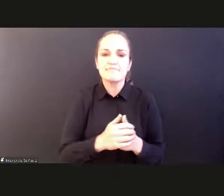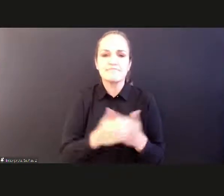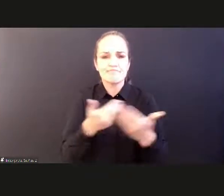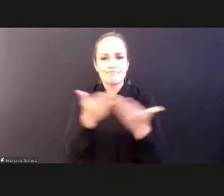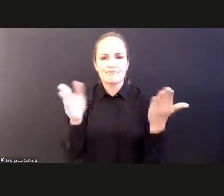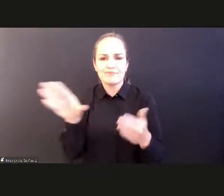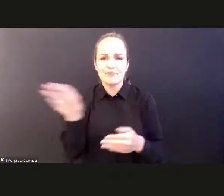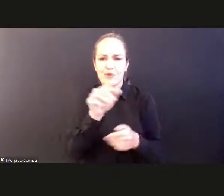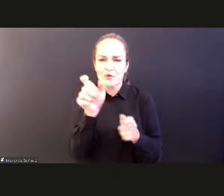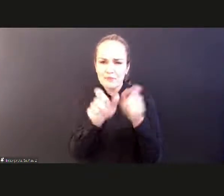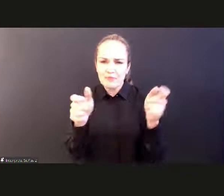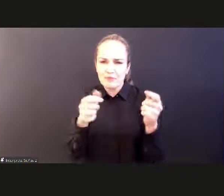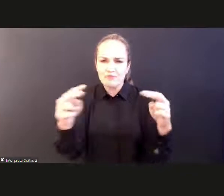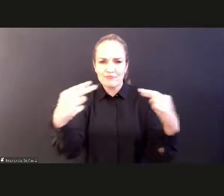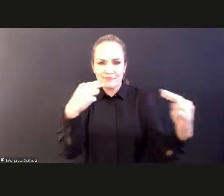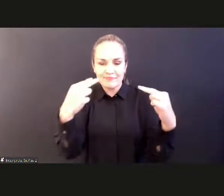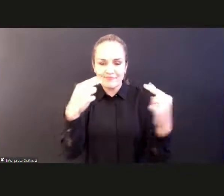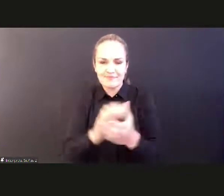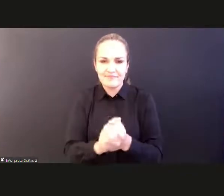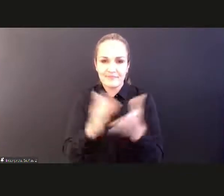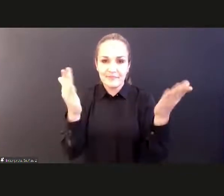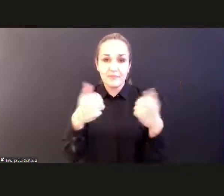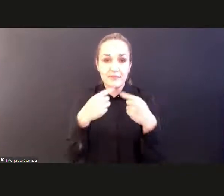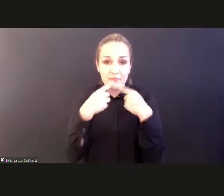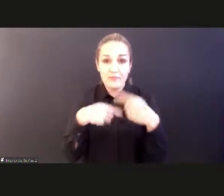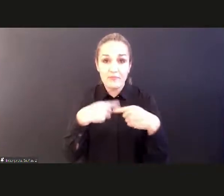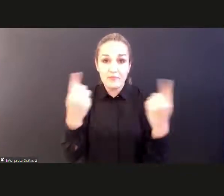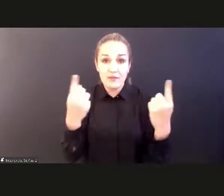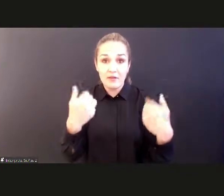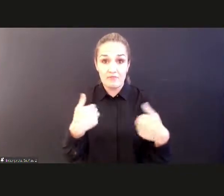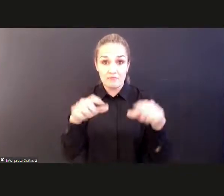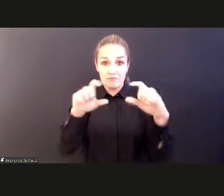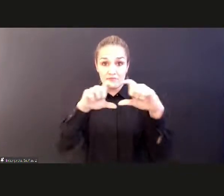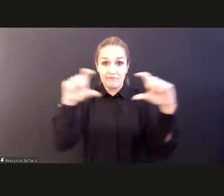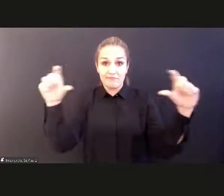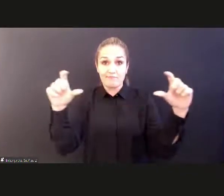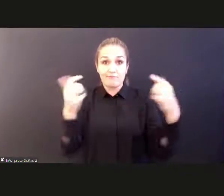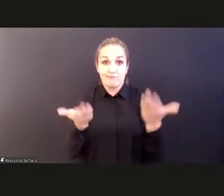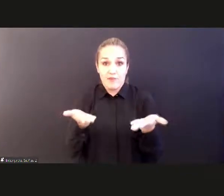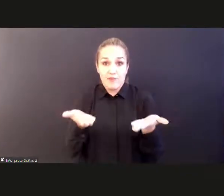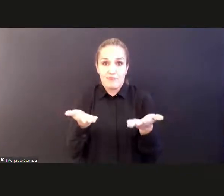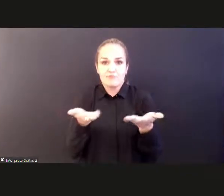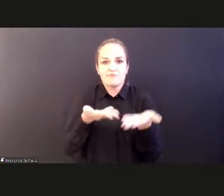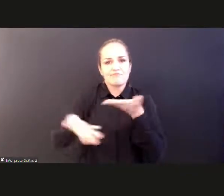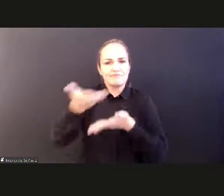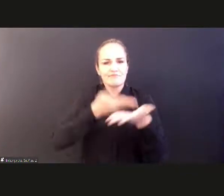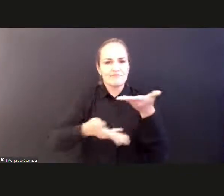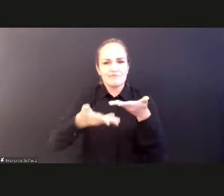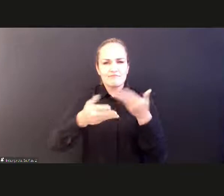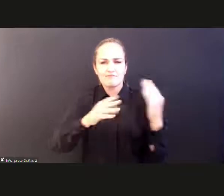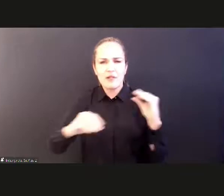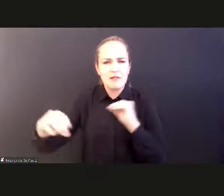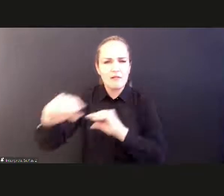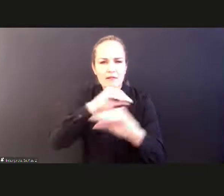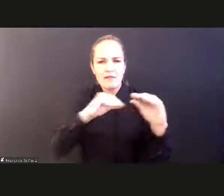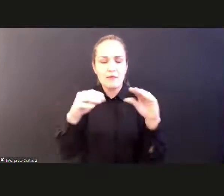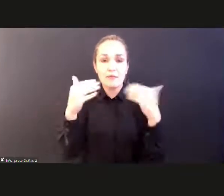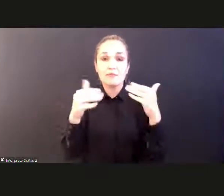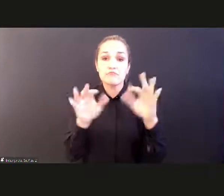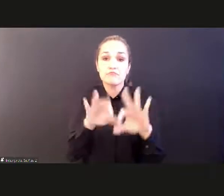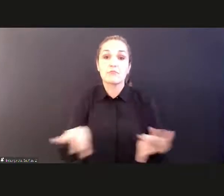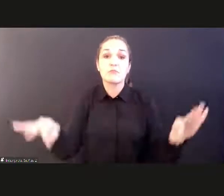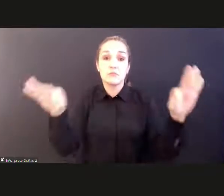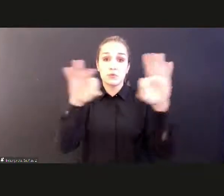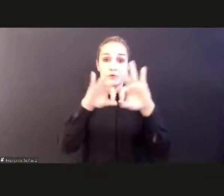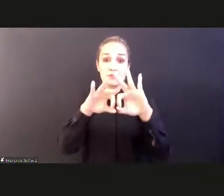that bring us together today, it's of great relevance for the Latin America and